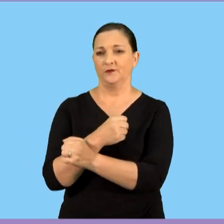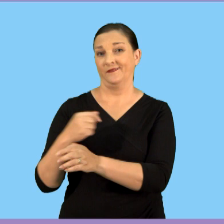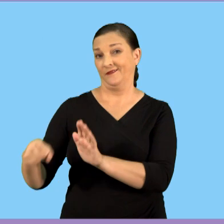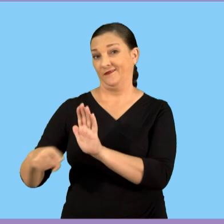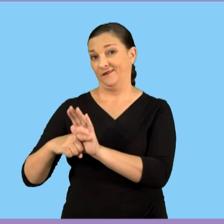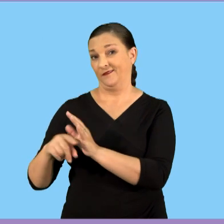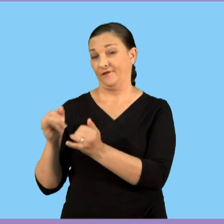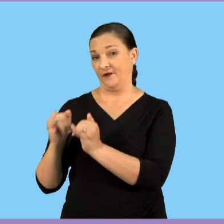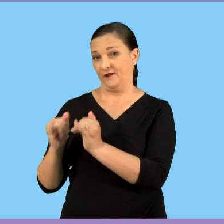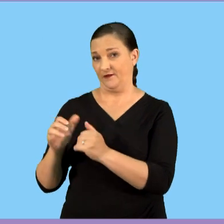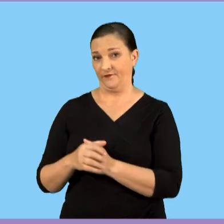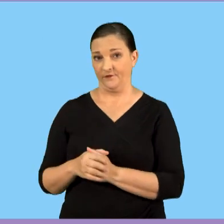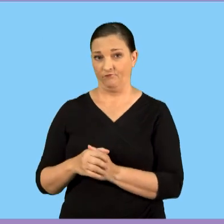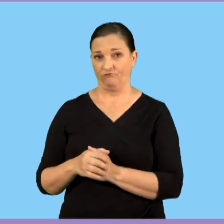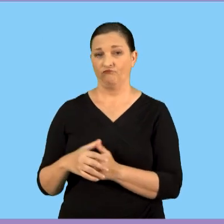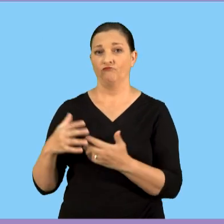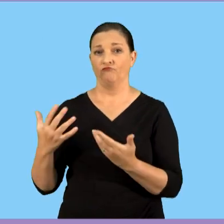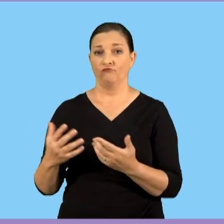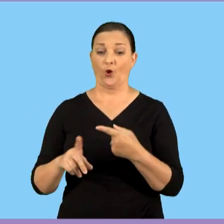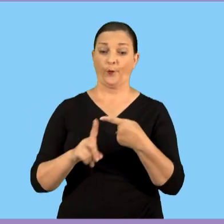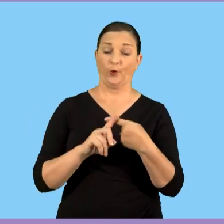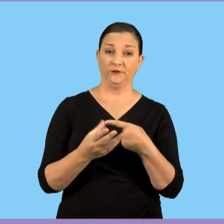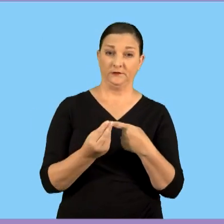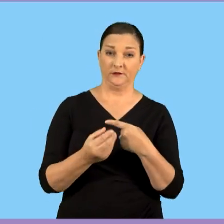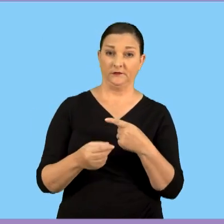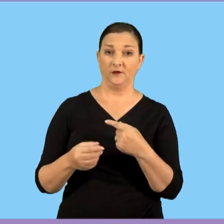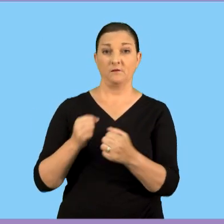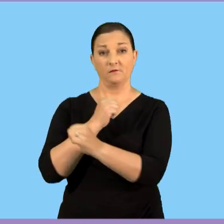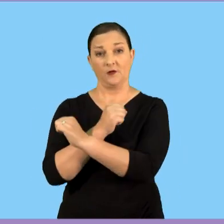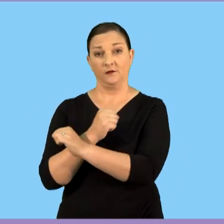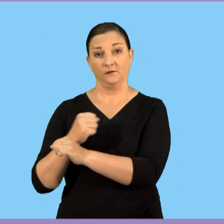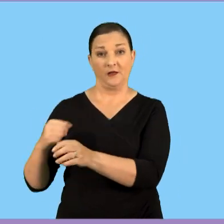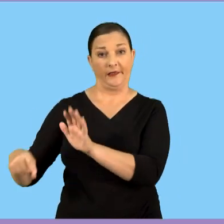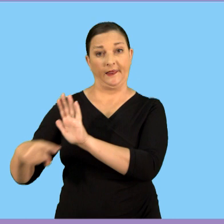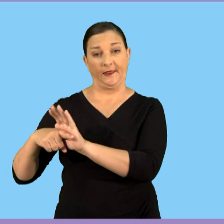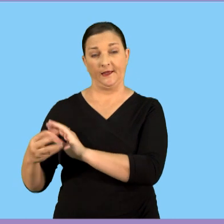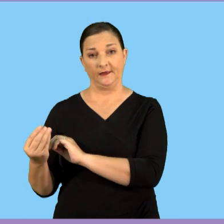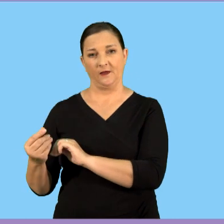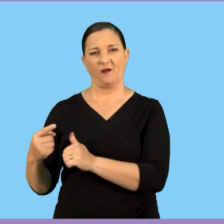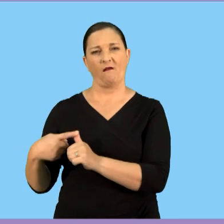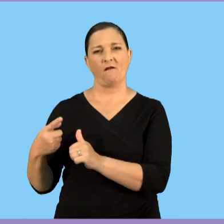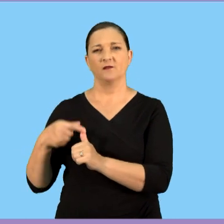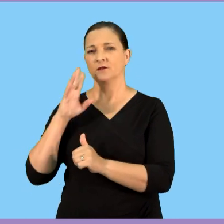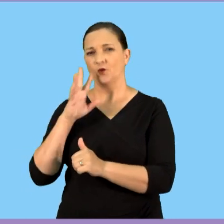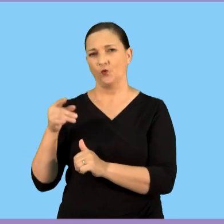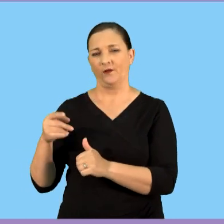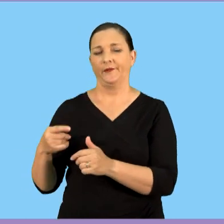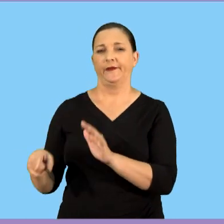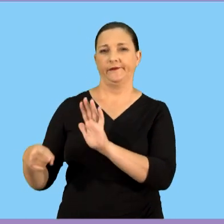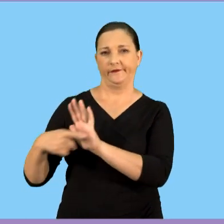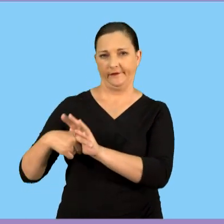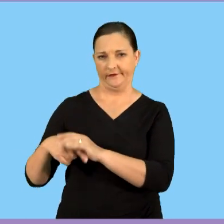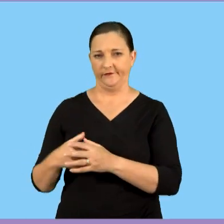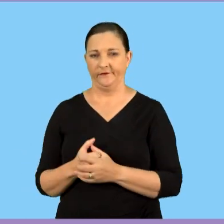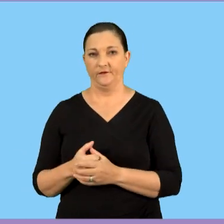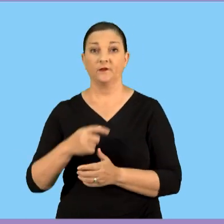multiplied by a negative 11. Now, a positive number multiplied by a negative number will give us a negative